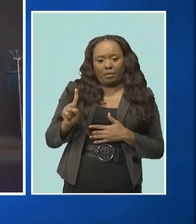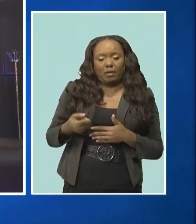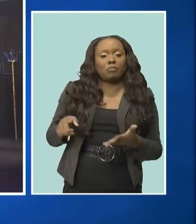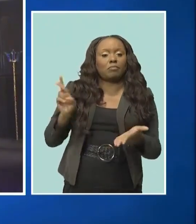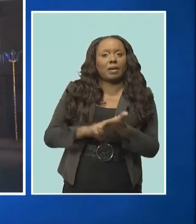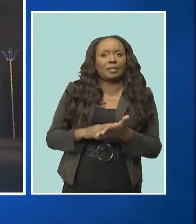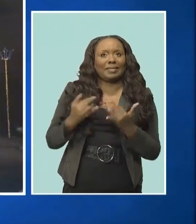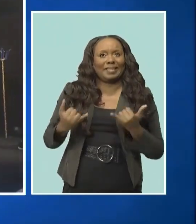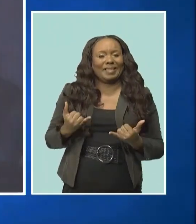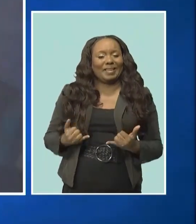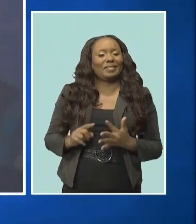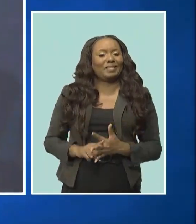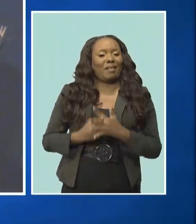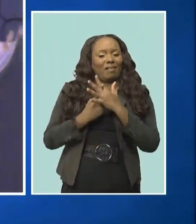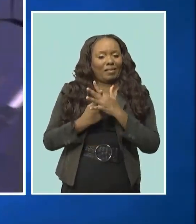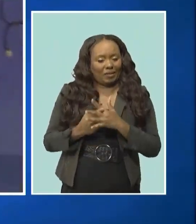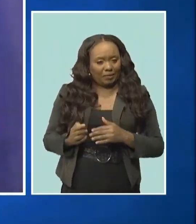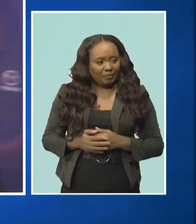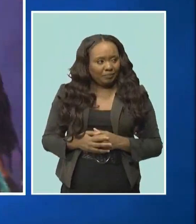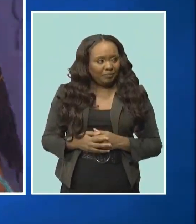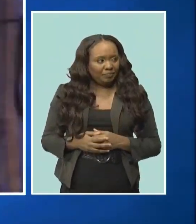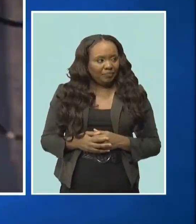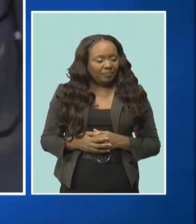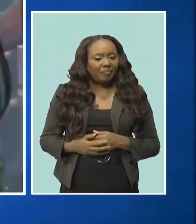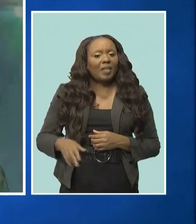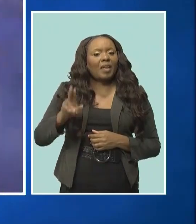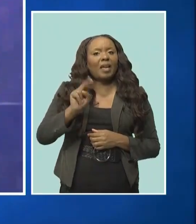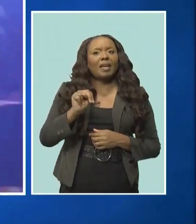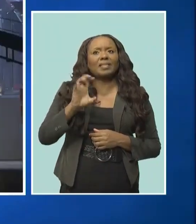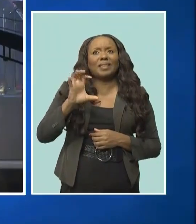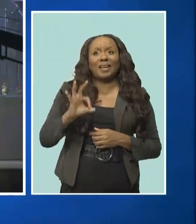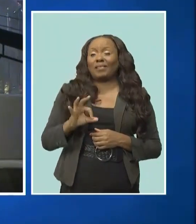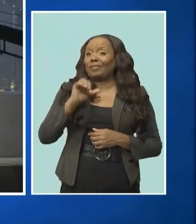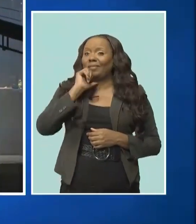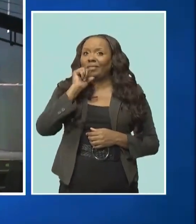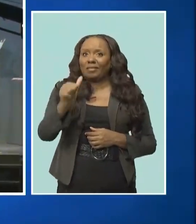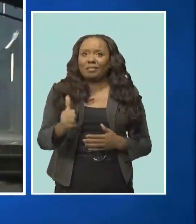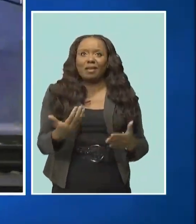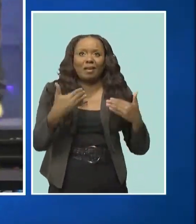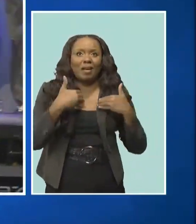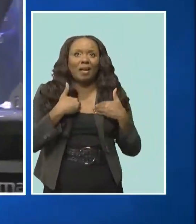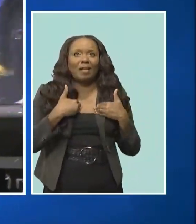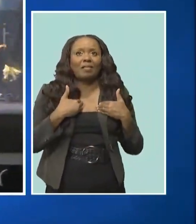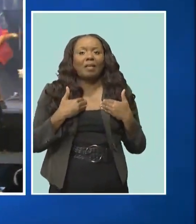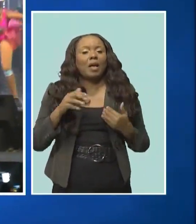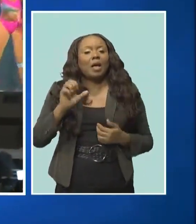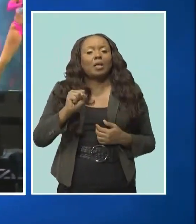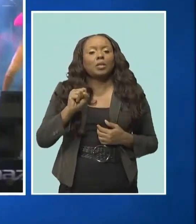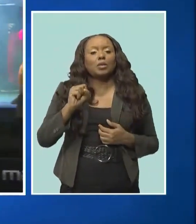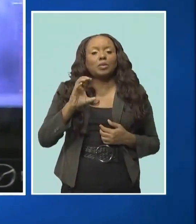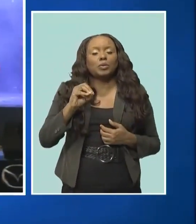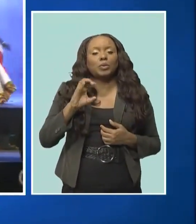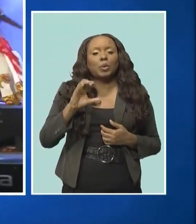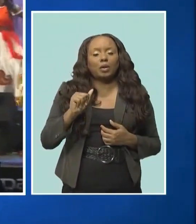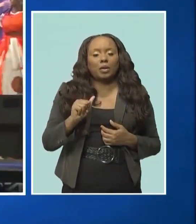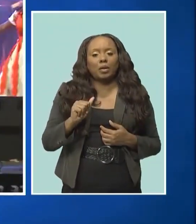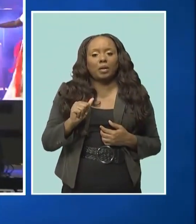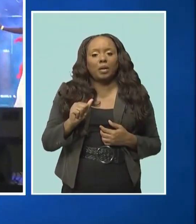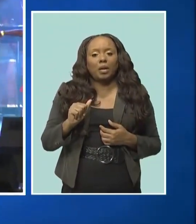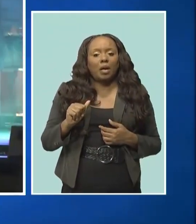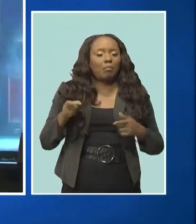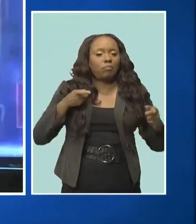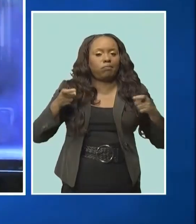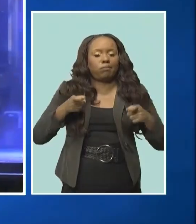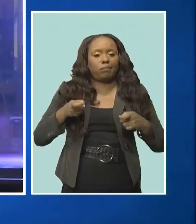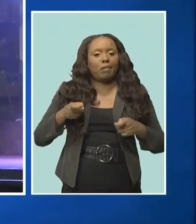today. This show fills the void left by the National Cultural Foundation not having a Soca Monarch show. It will come down to a